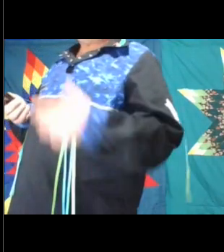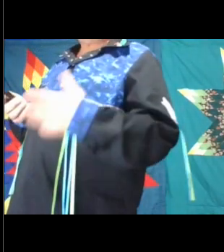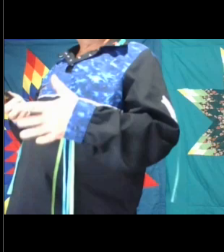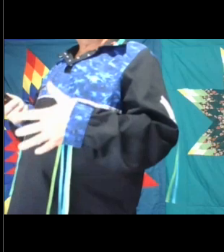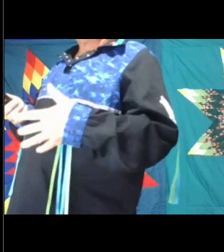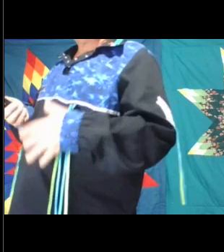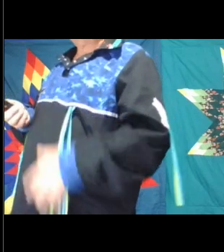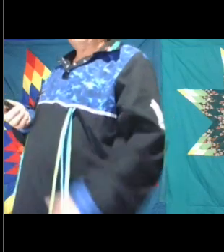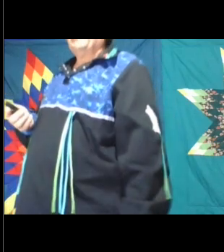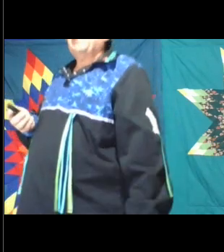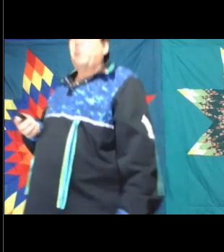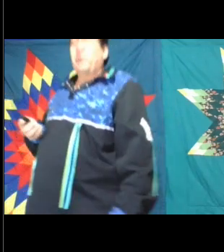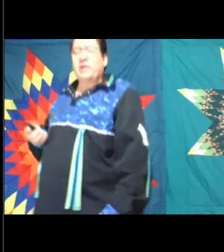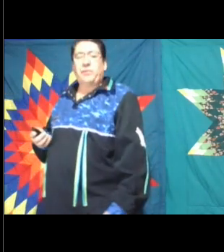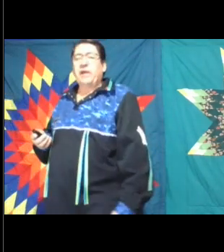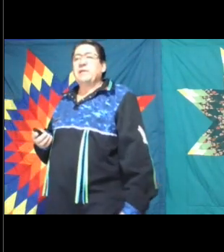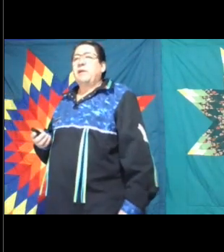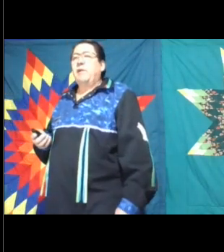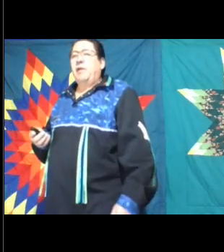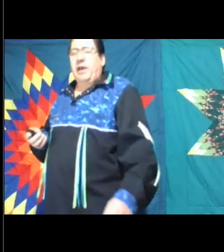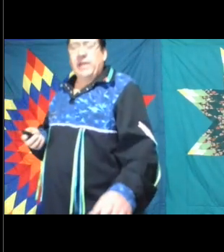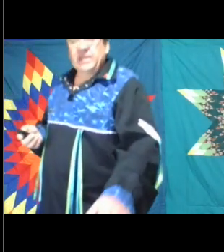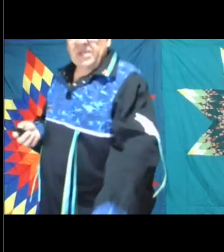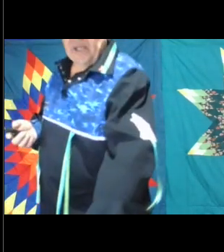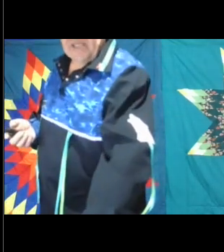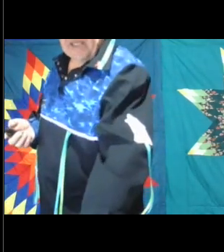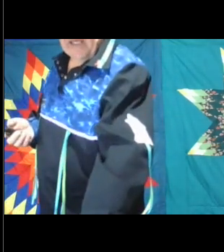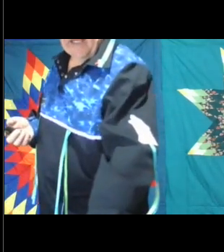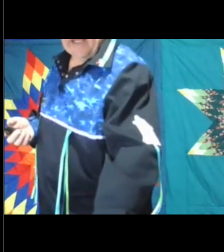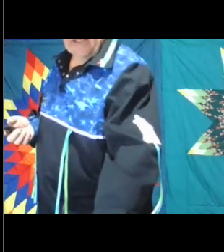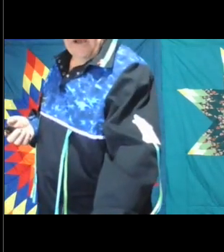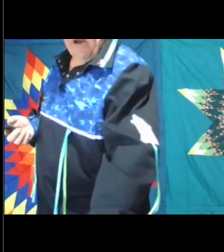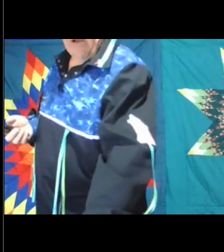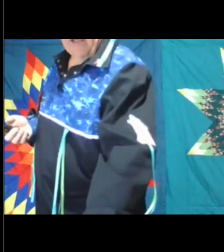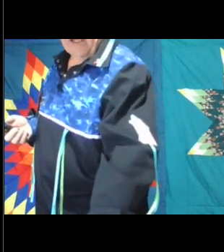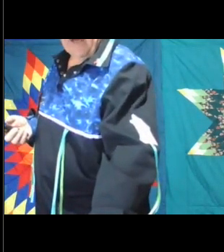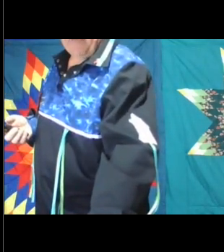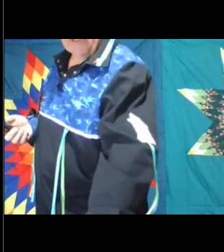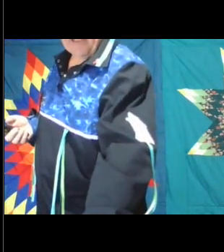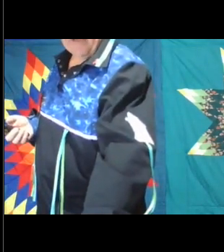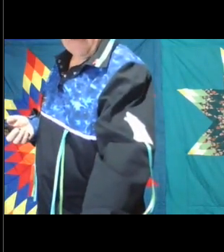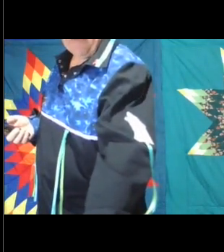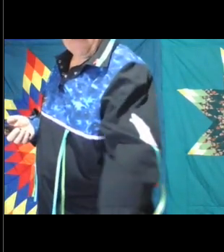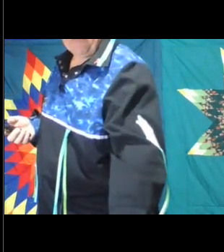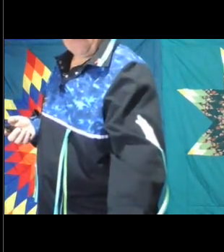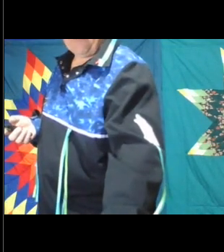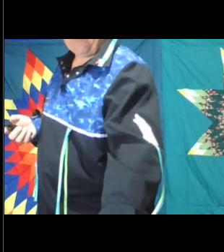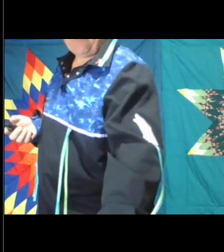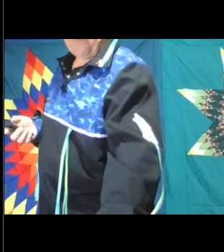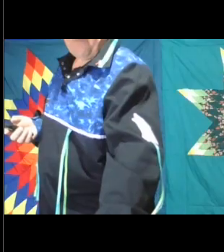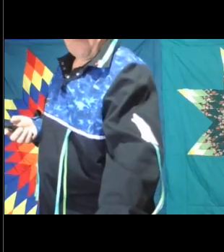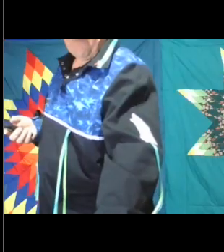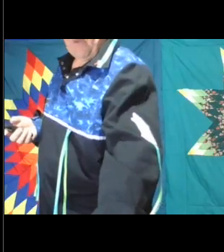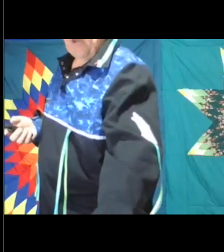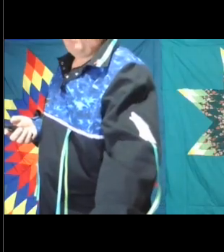the diversity in the workspace. And as you can see, it is all encompassing.